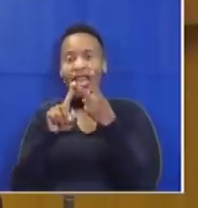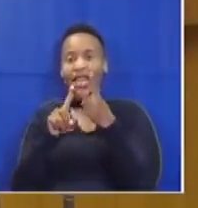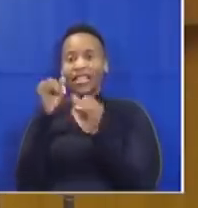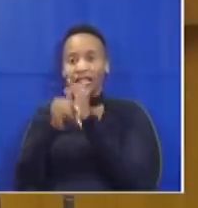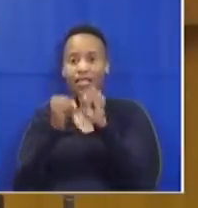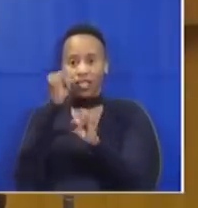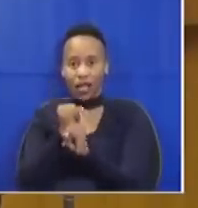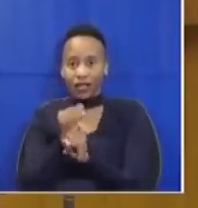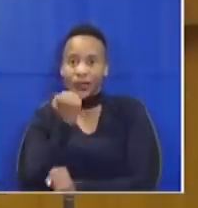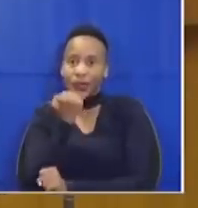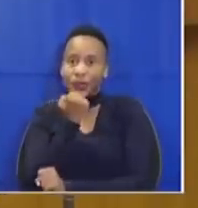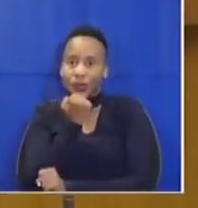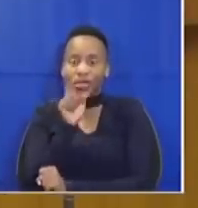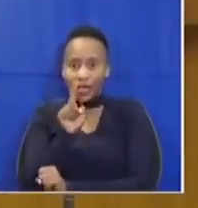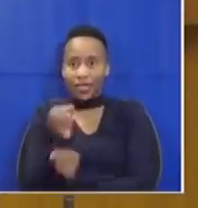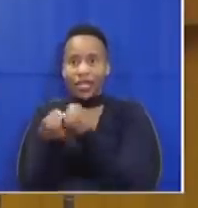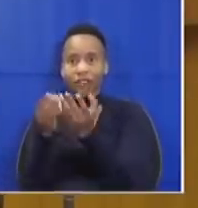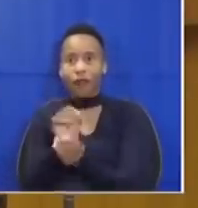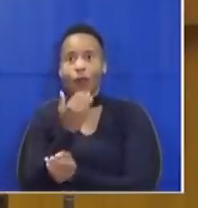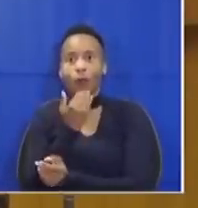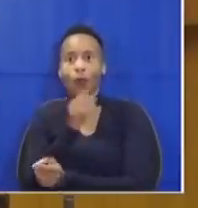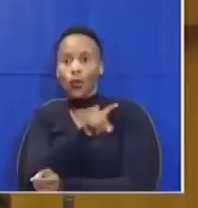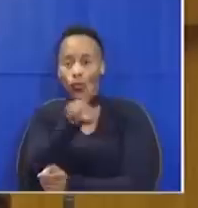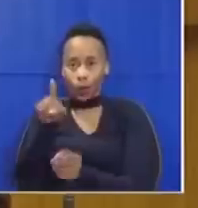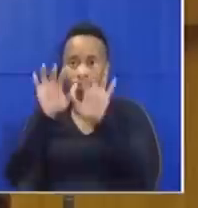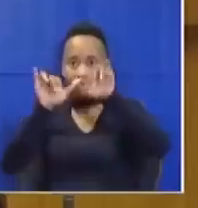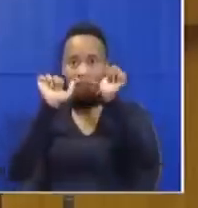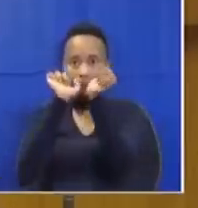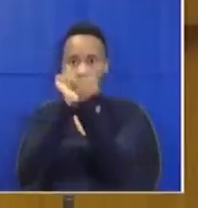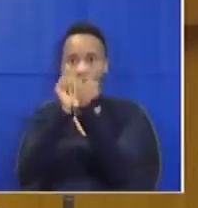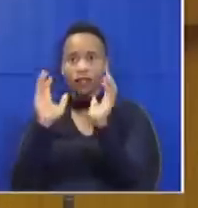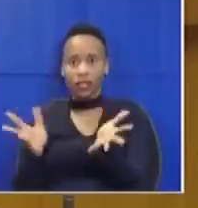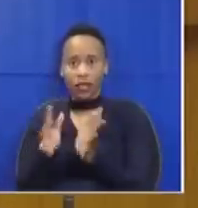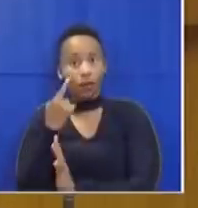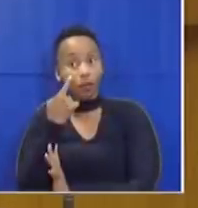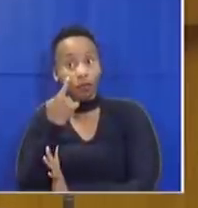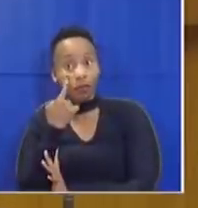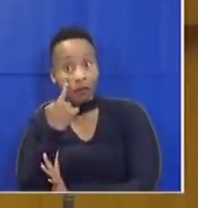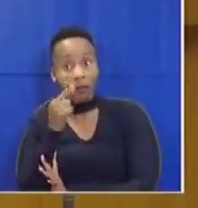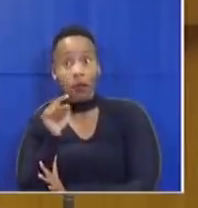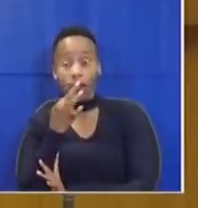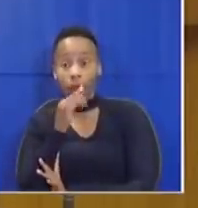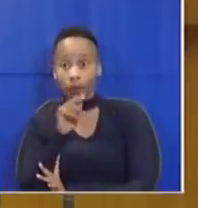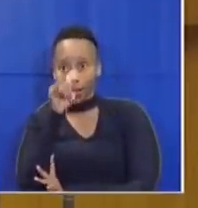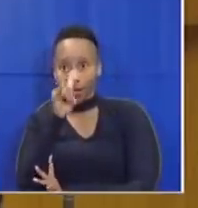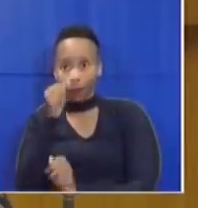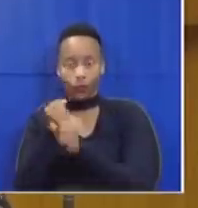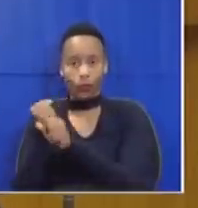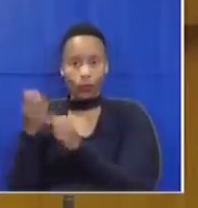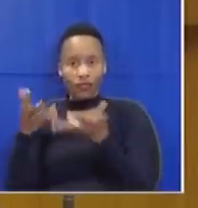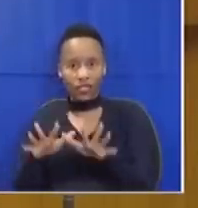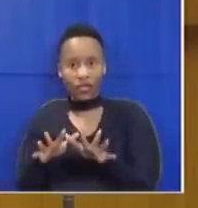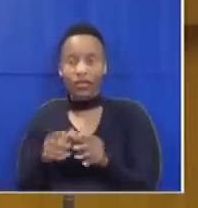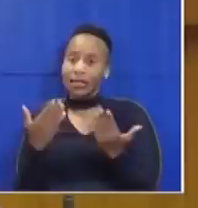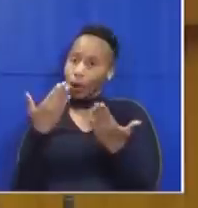granted to those who have already been convicted of proven crimes. So it's not possible to